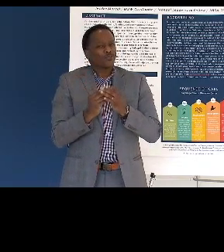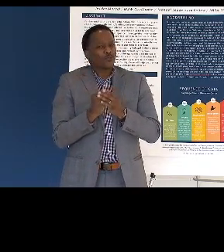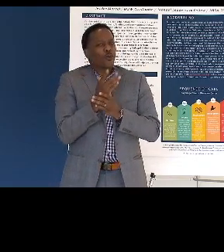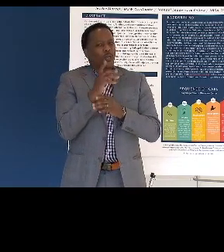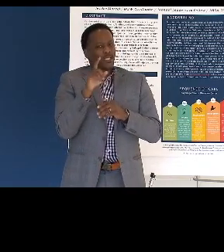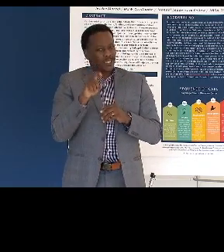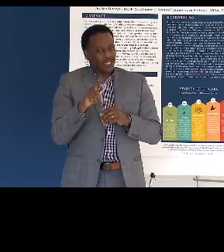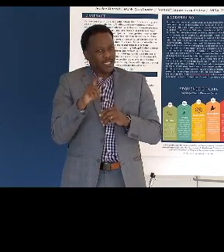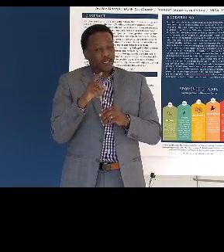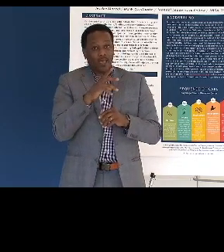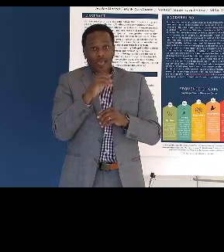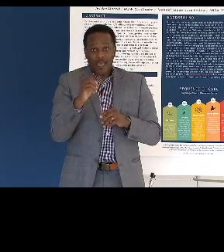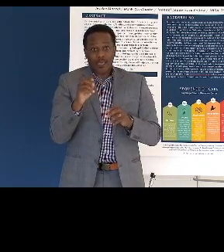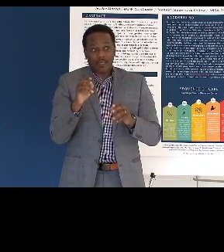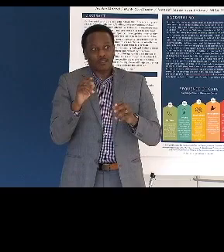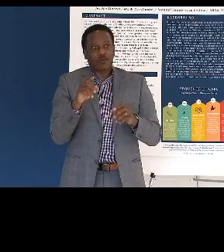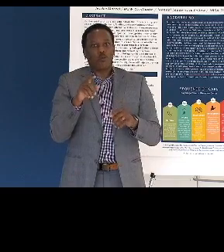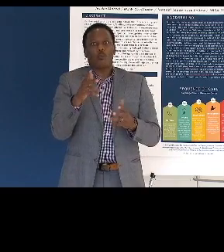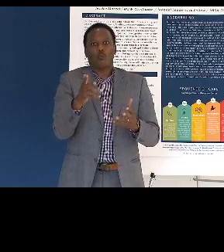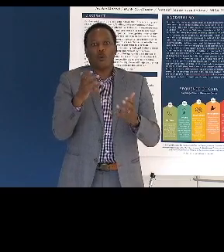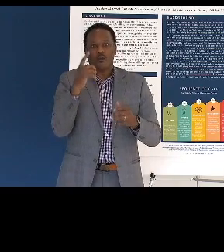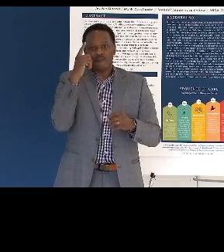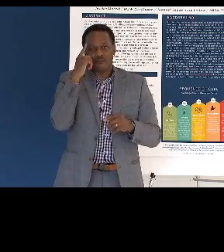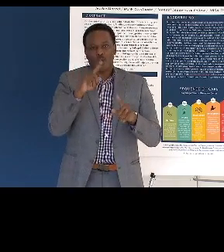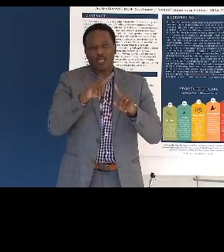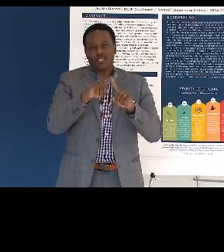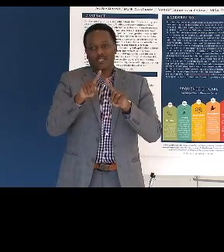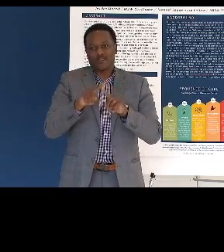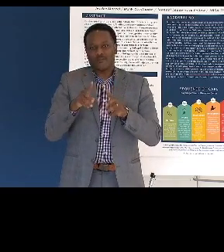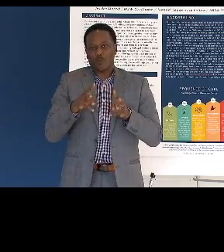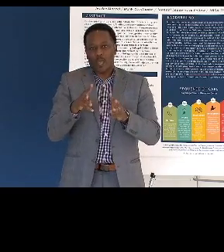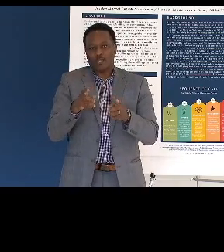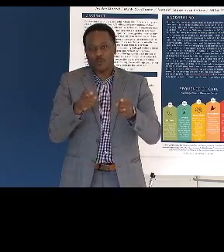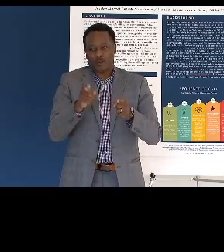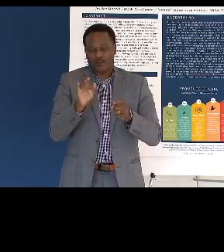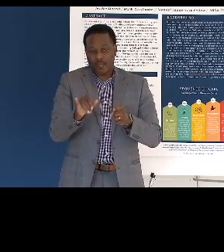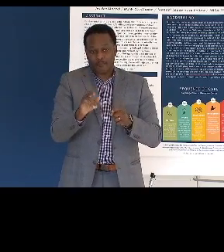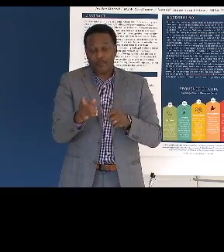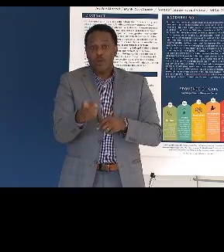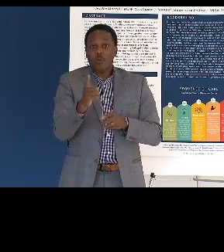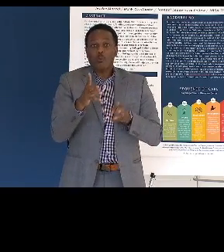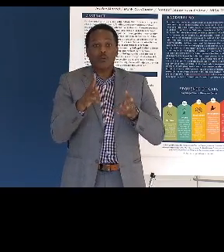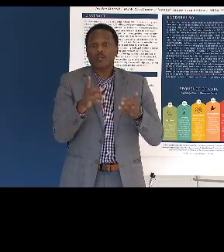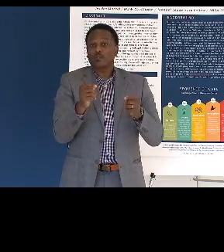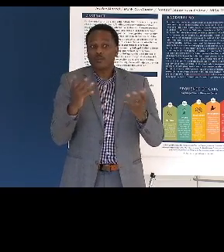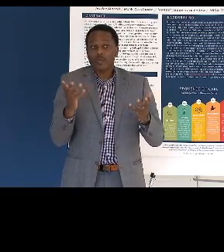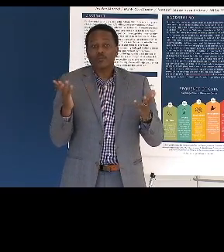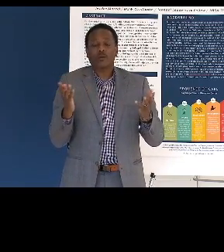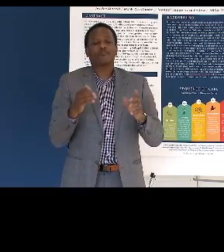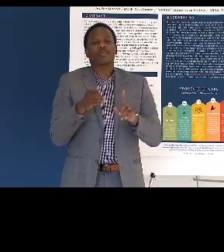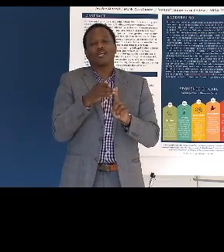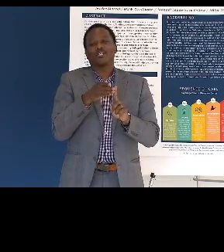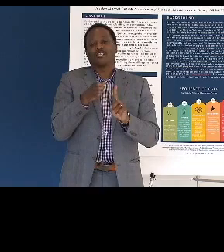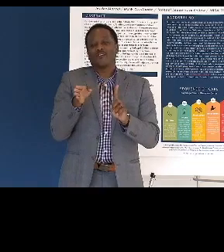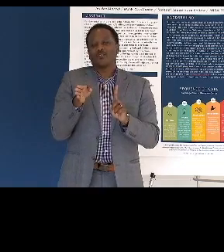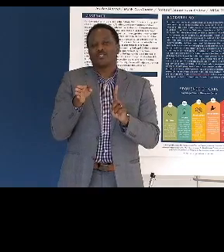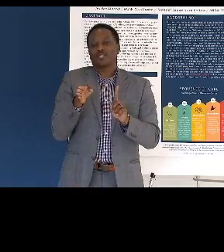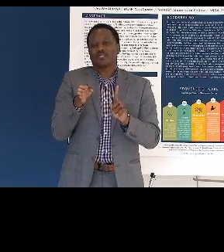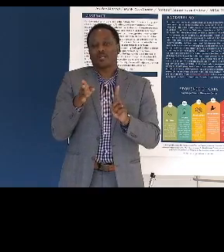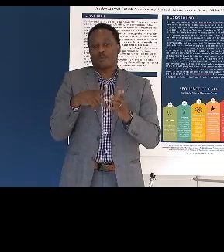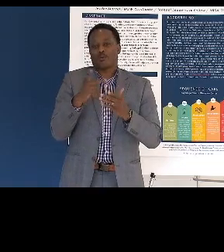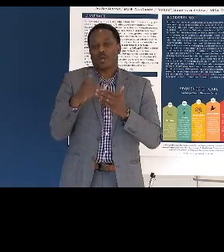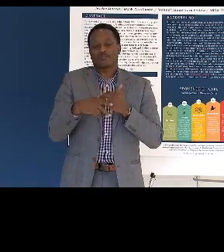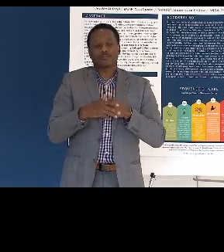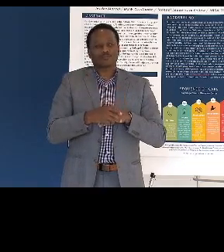need and call for alternatives. One of the ways that this is manifested is in diversion programs. Across